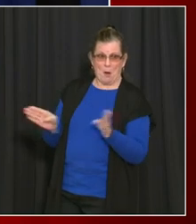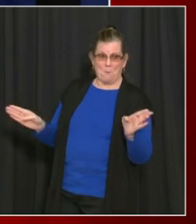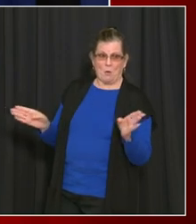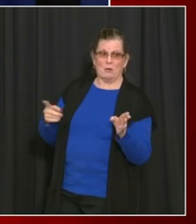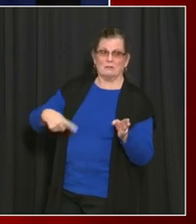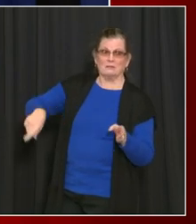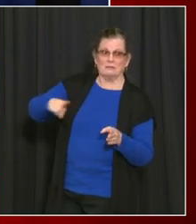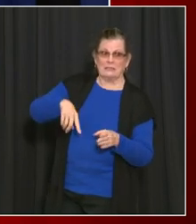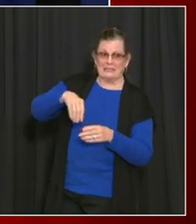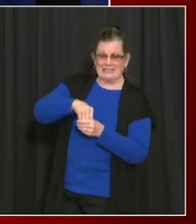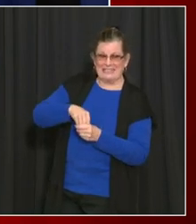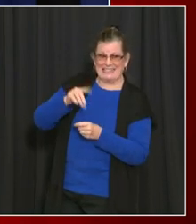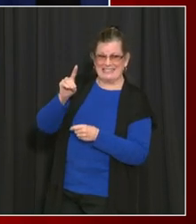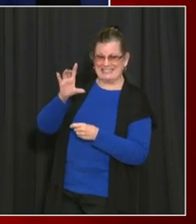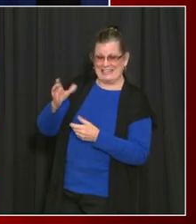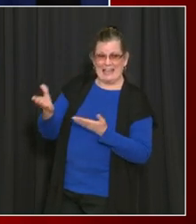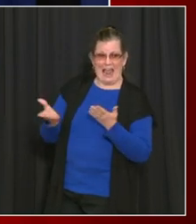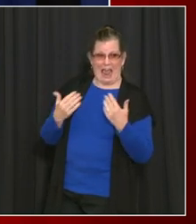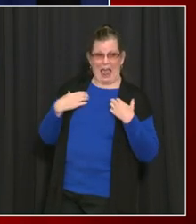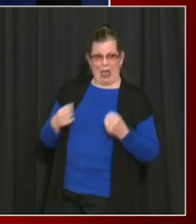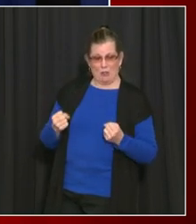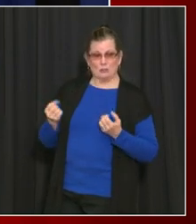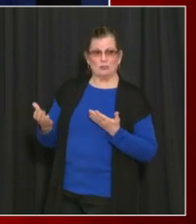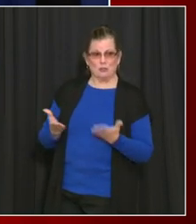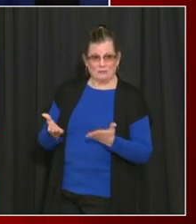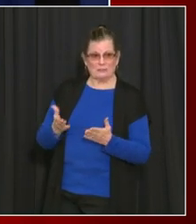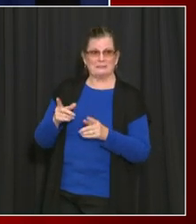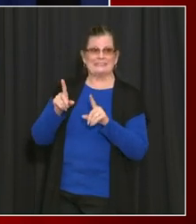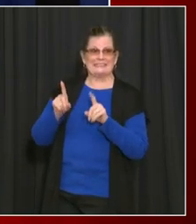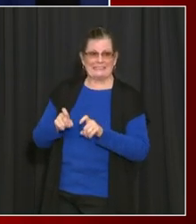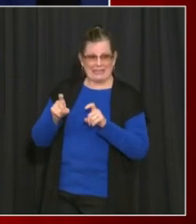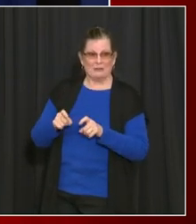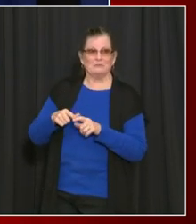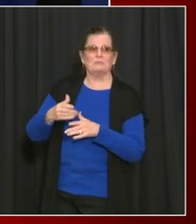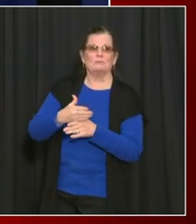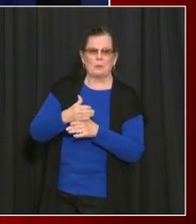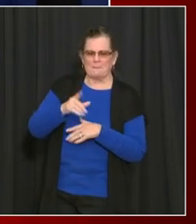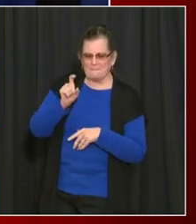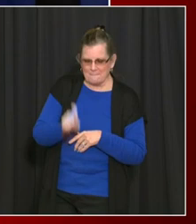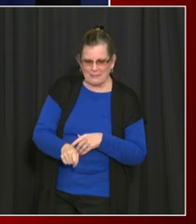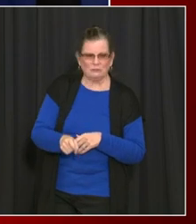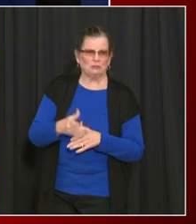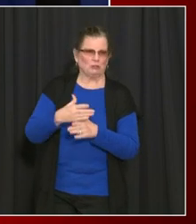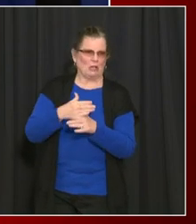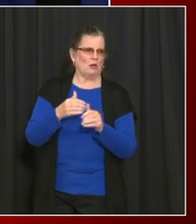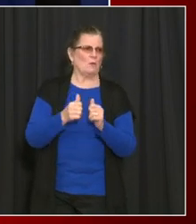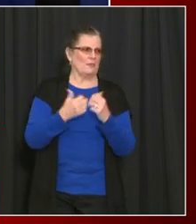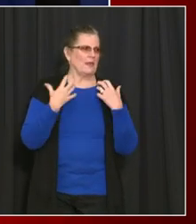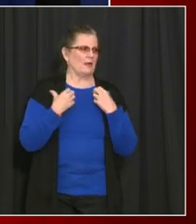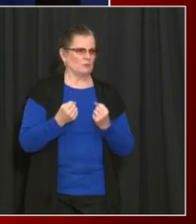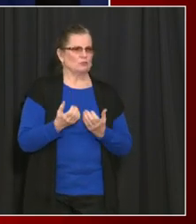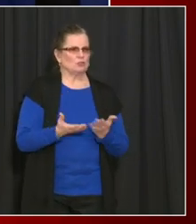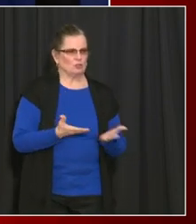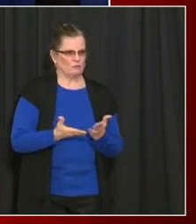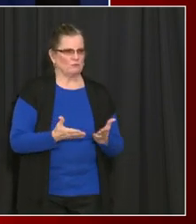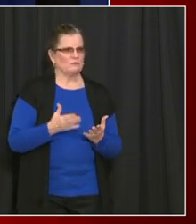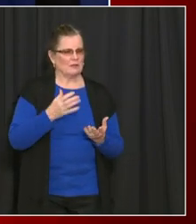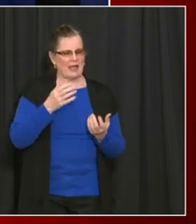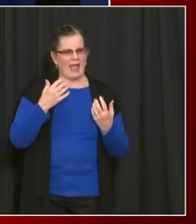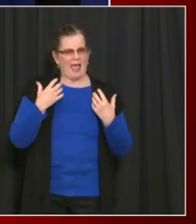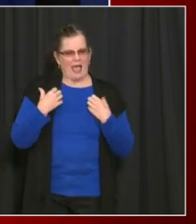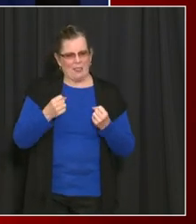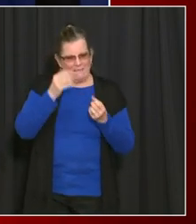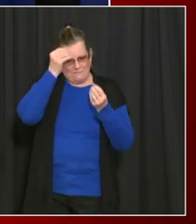district's health information exchange consent to share their information with healthcare providers in the health information